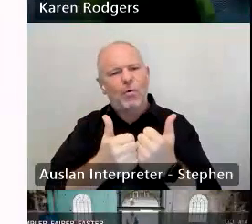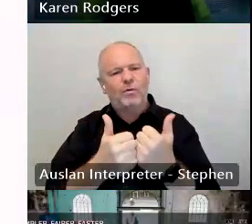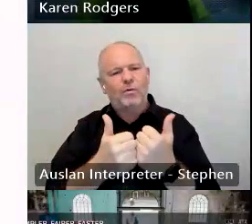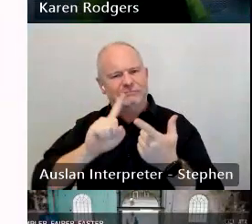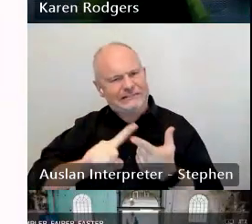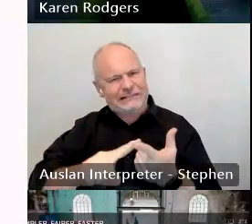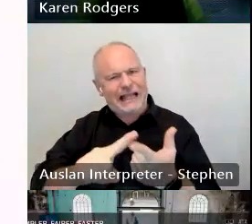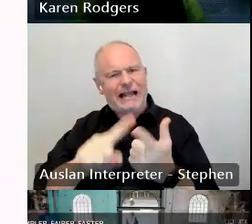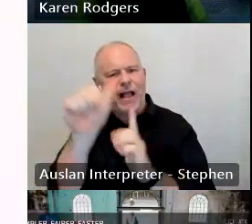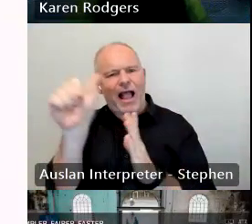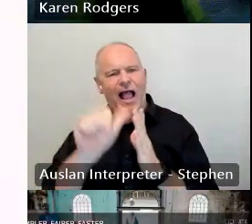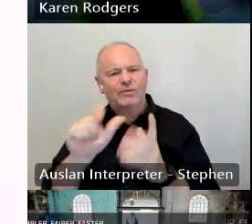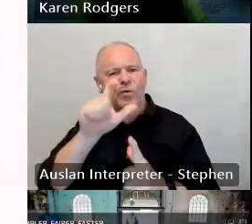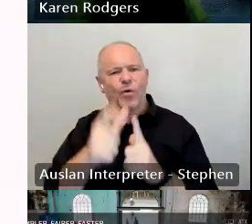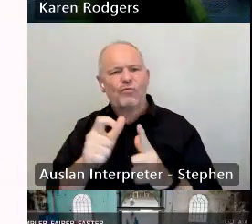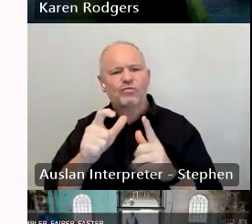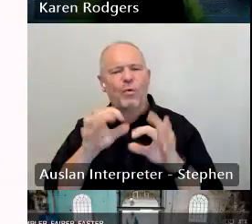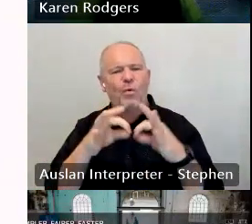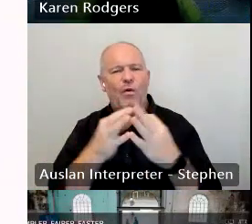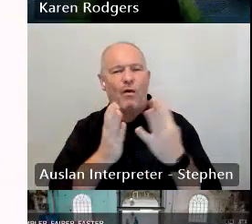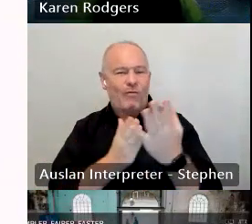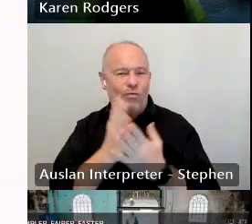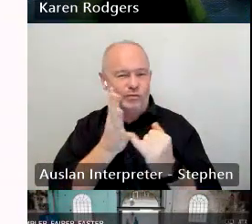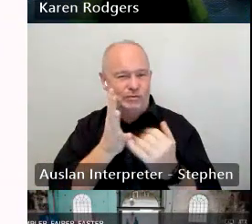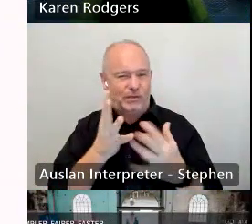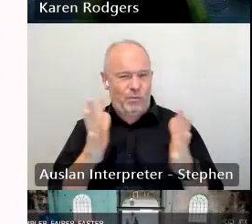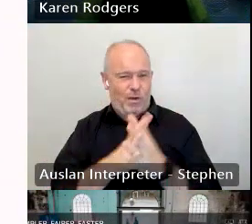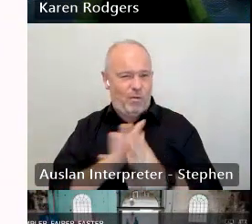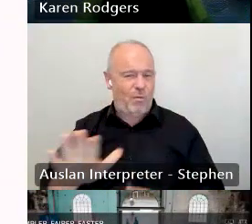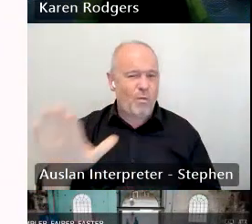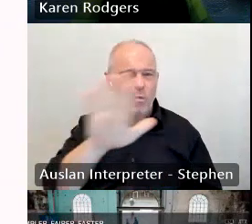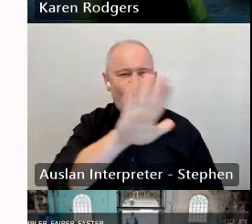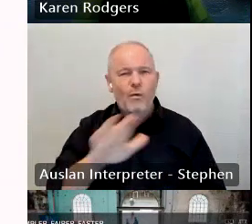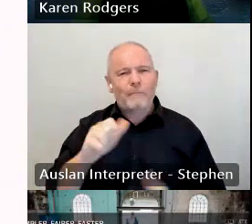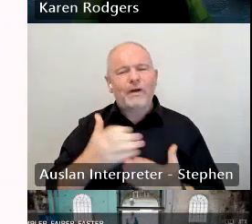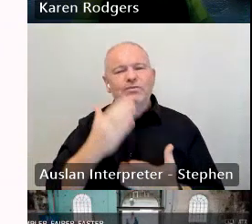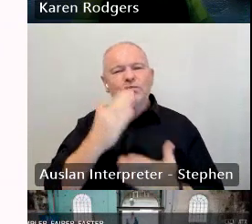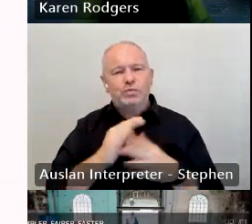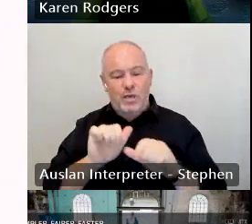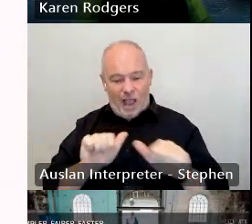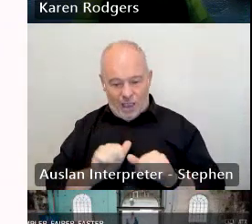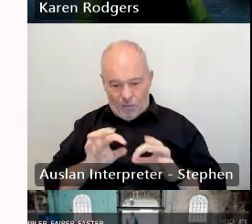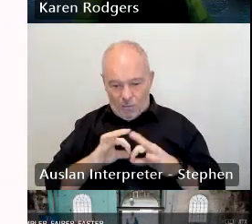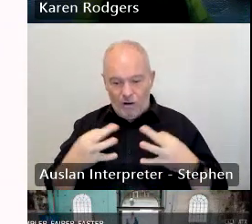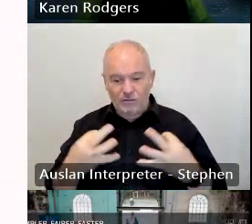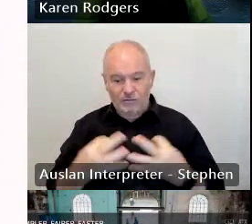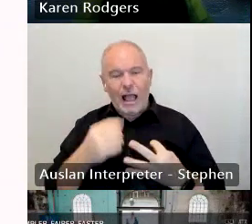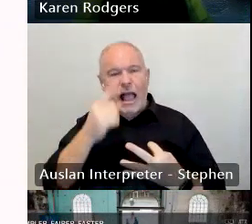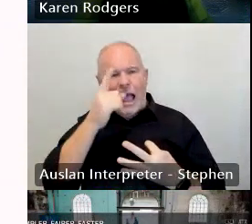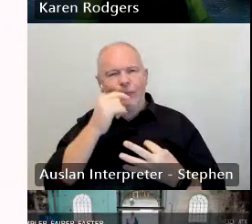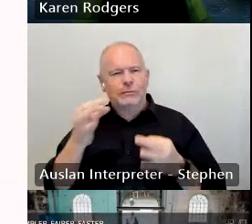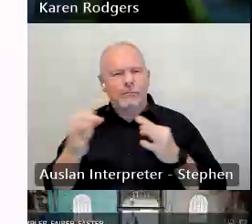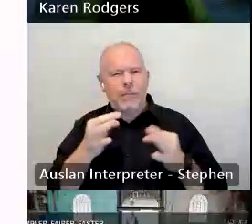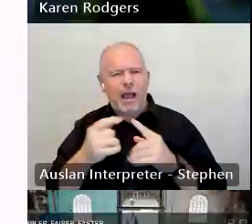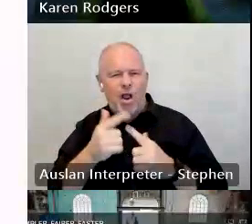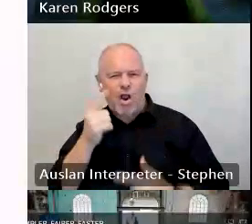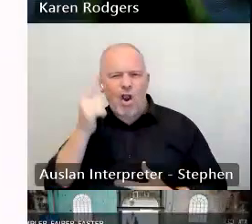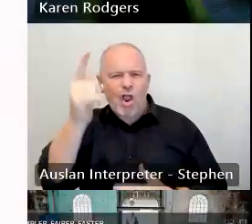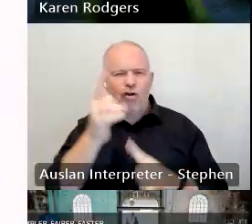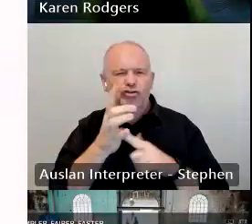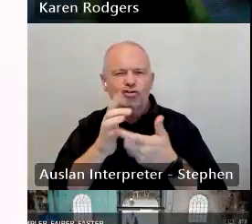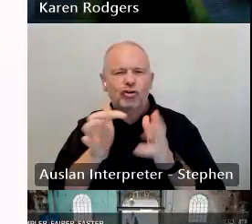cultural organisations across New South Wales. We want to make sure our organisations are able to plan longer term, to